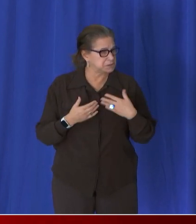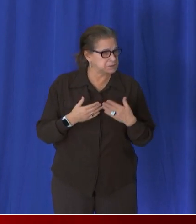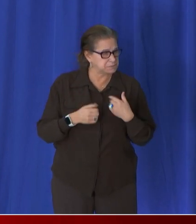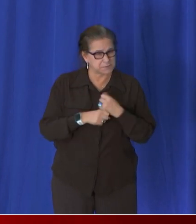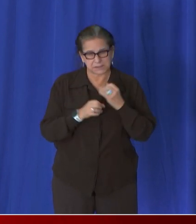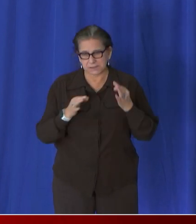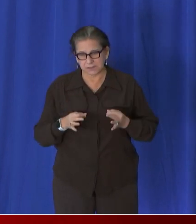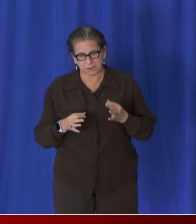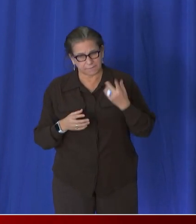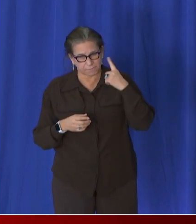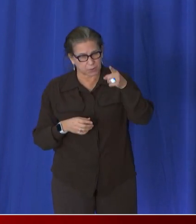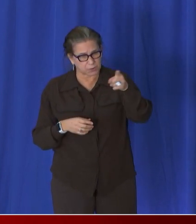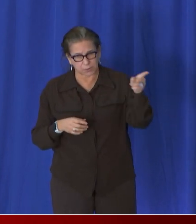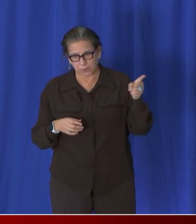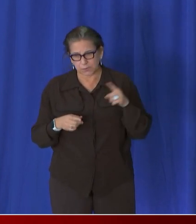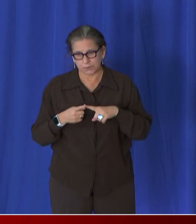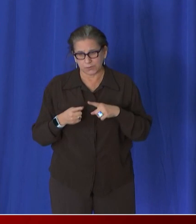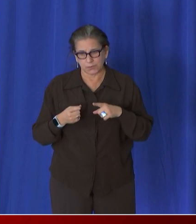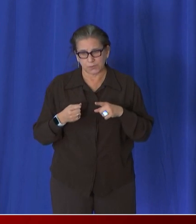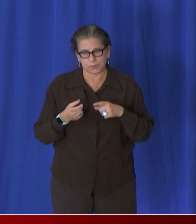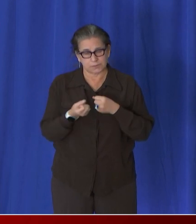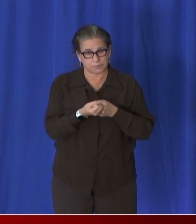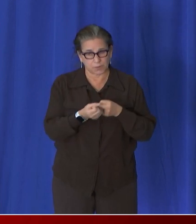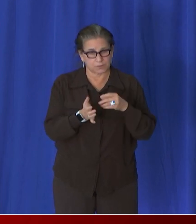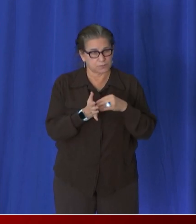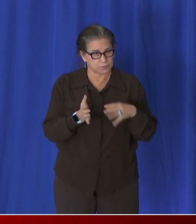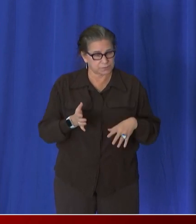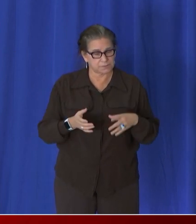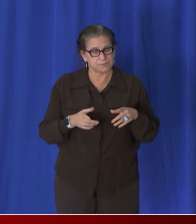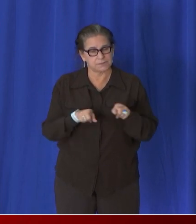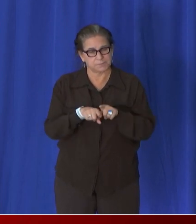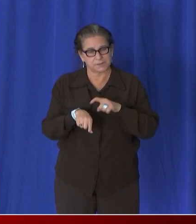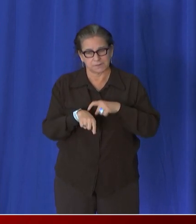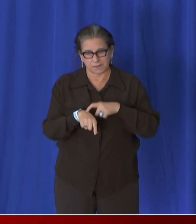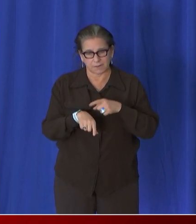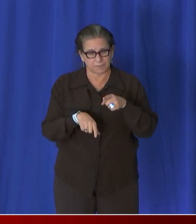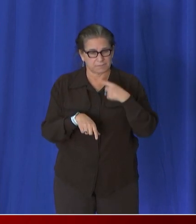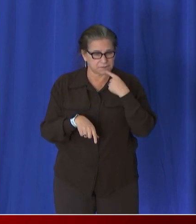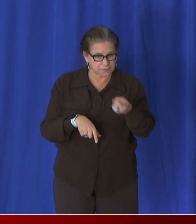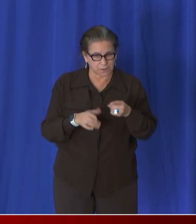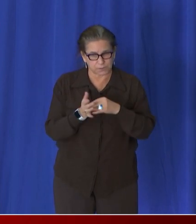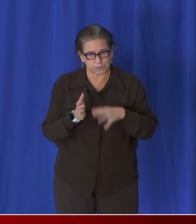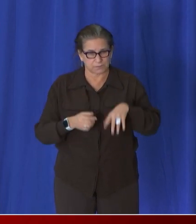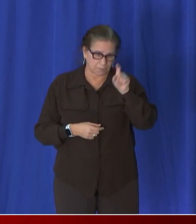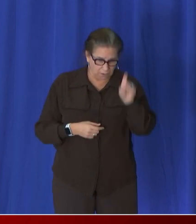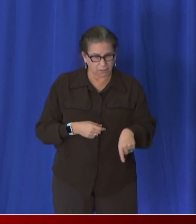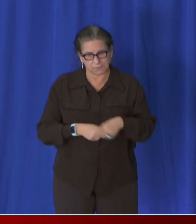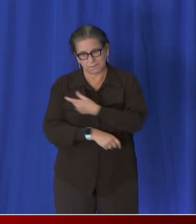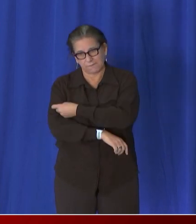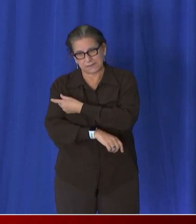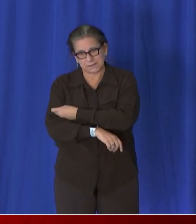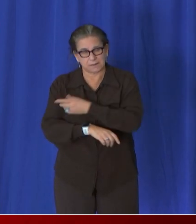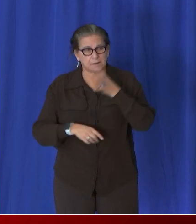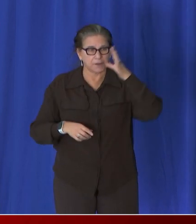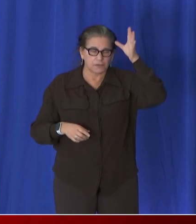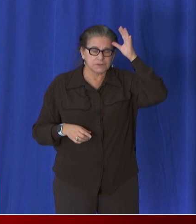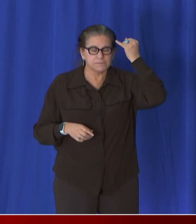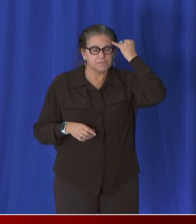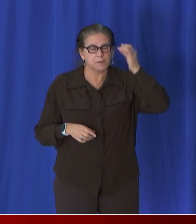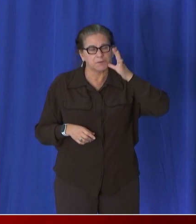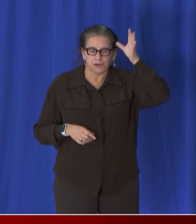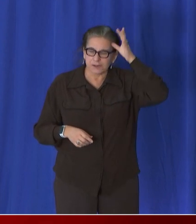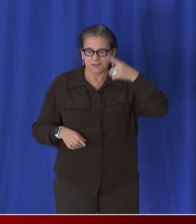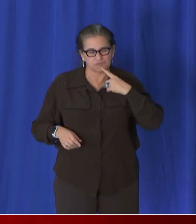also will parents and students have an option to do online schooling if parents are adamant not to have the